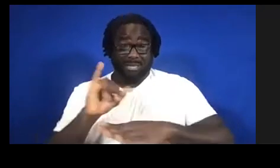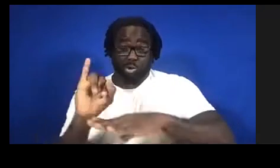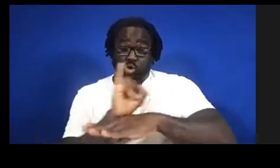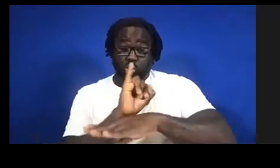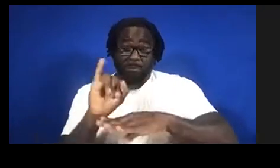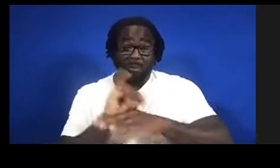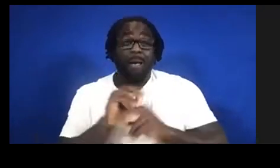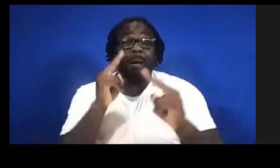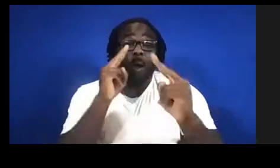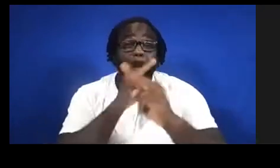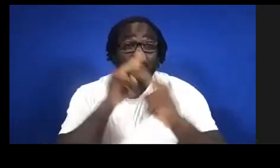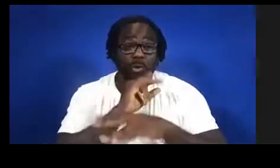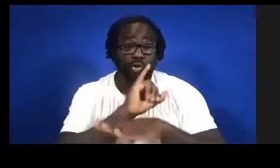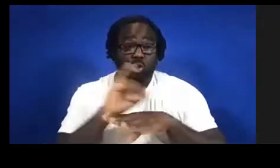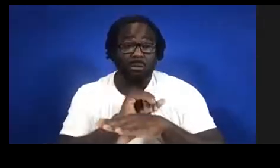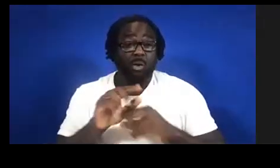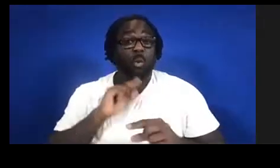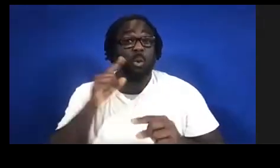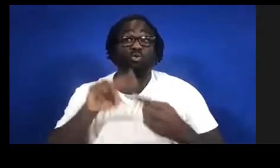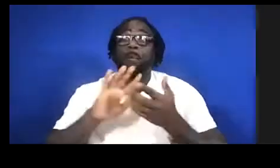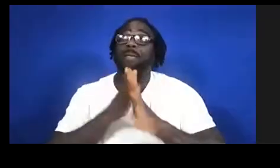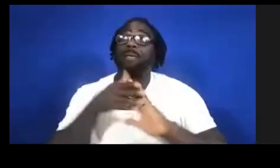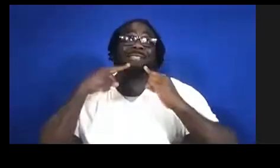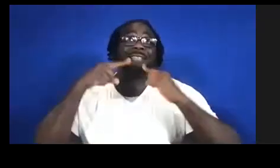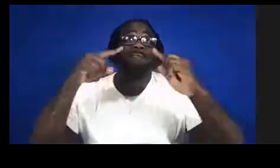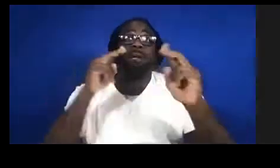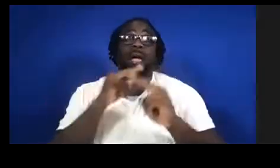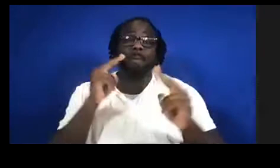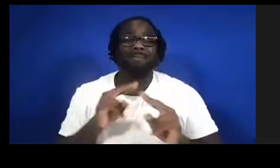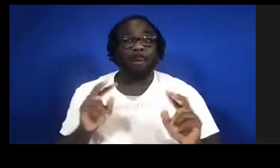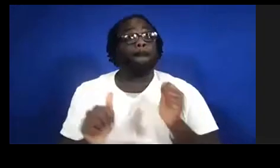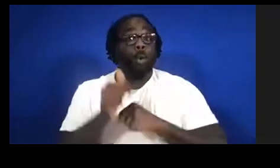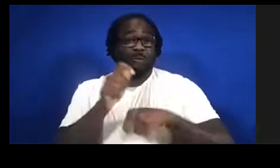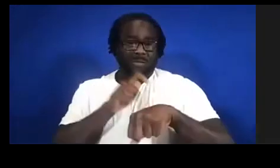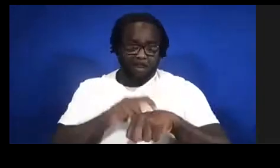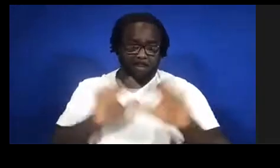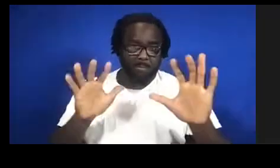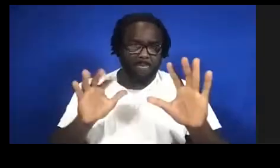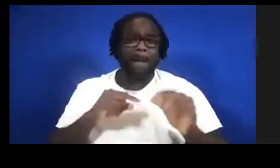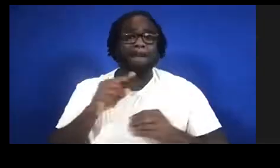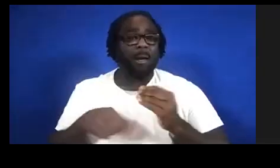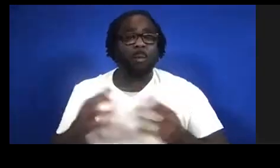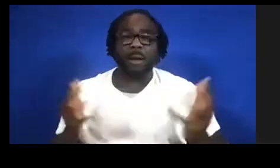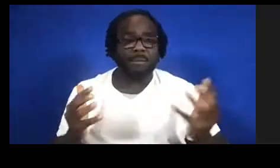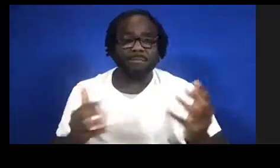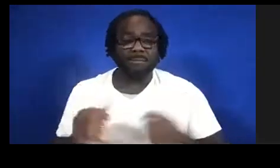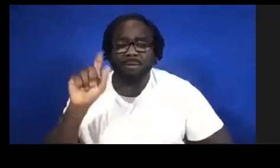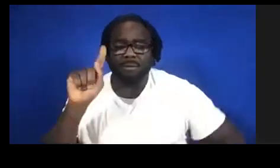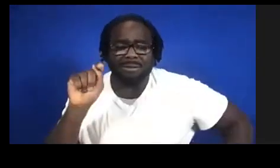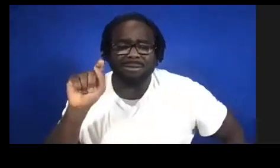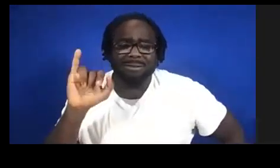up. Let me tell you, the entertainment industry, and particularly comedy, to really become a